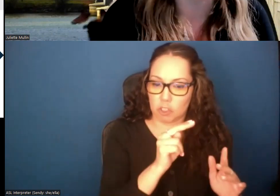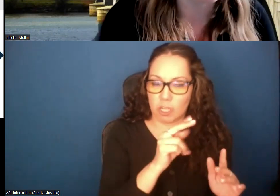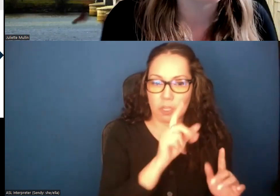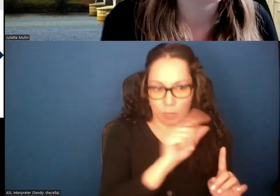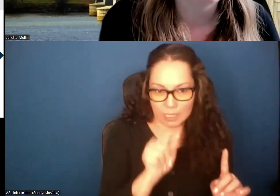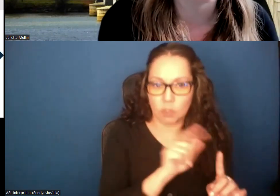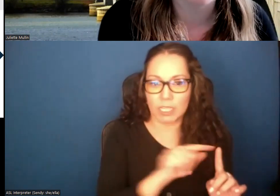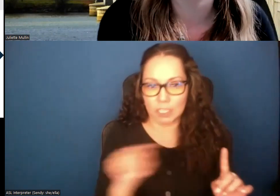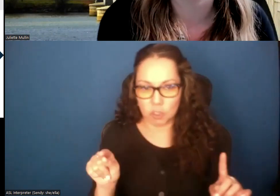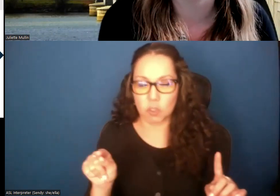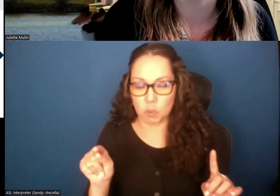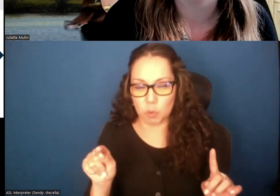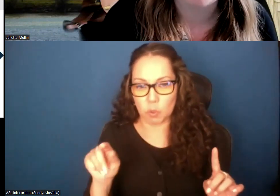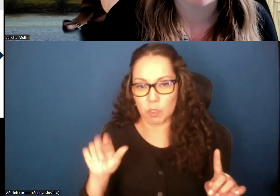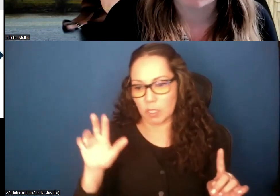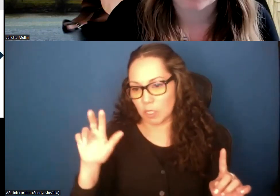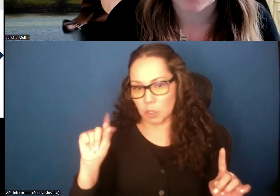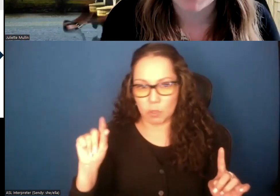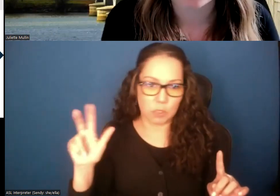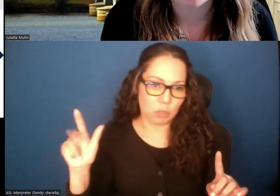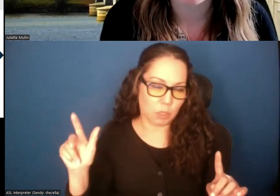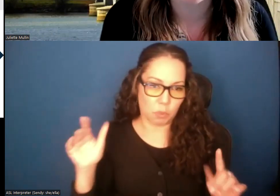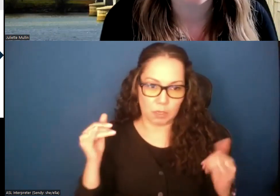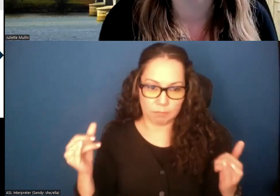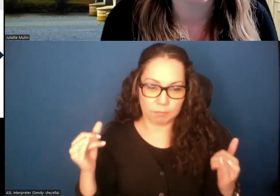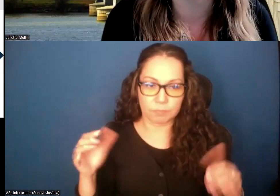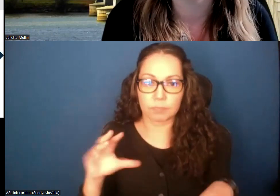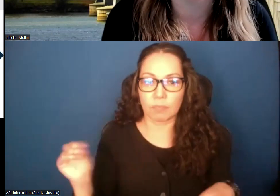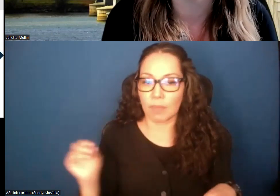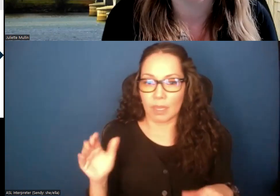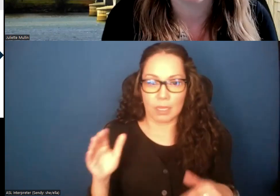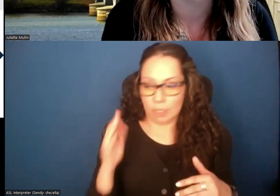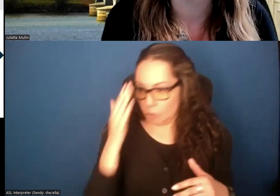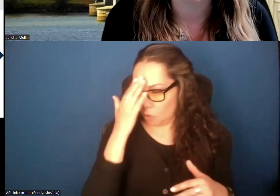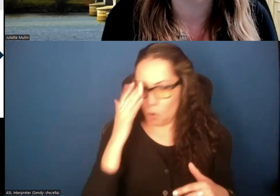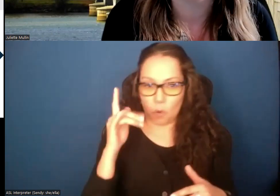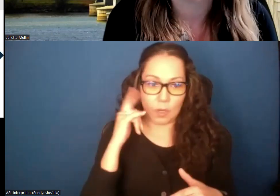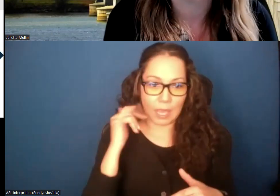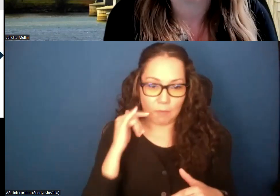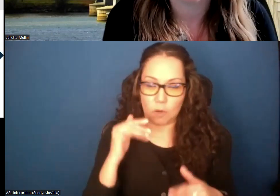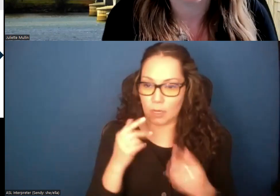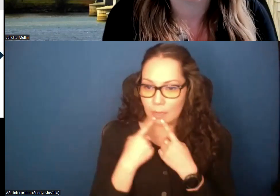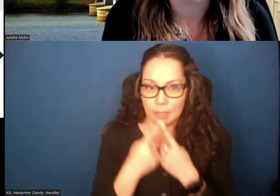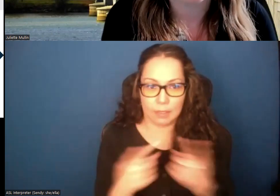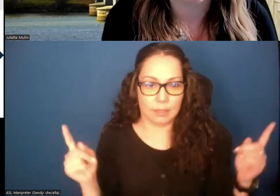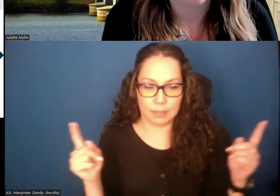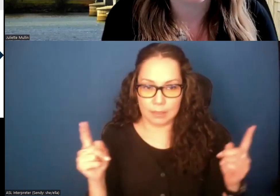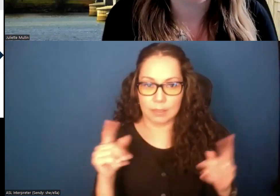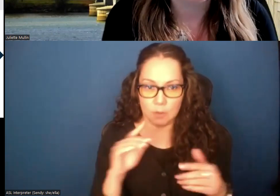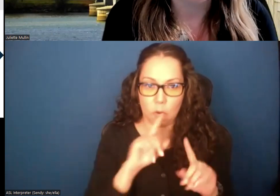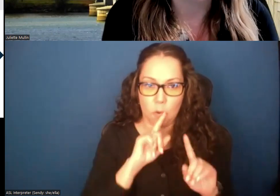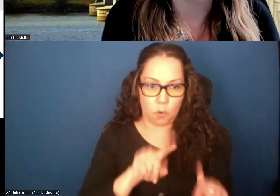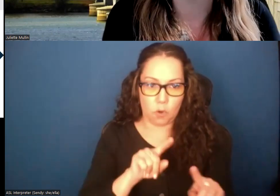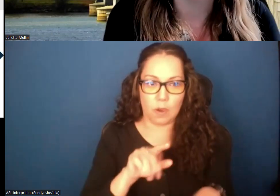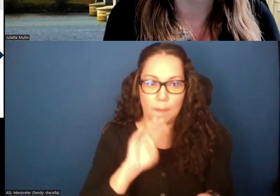2020 and we'll note that California, as I imagine everyone here knows, issued a statewide shelter-in-place order in March of